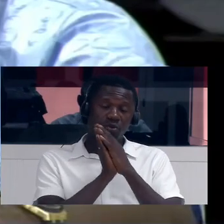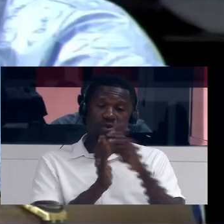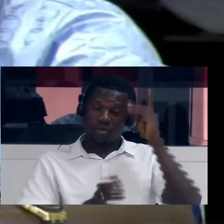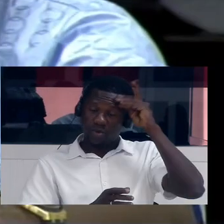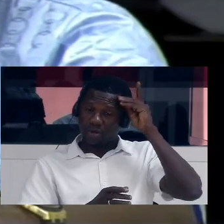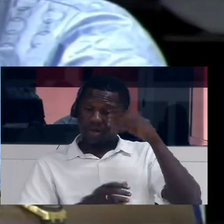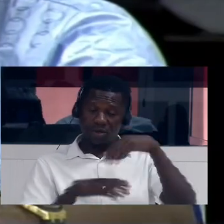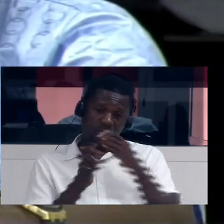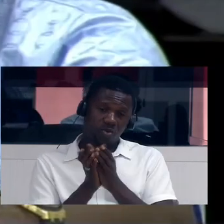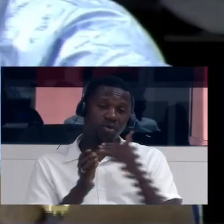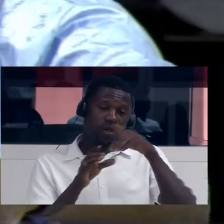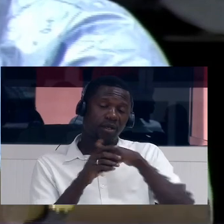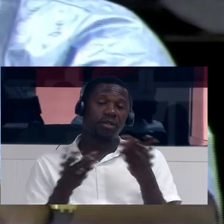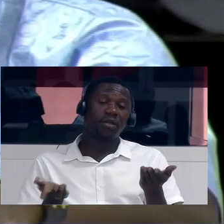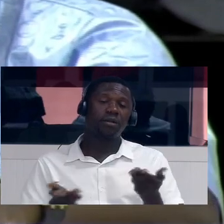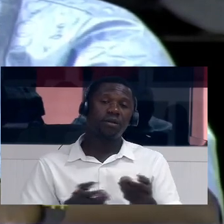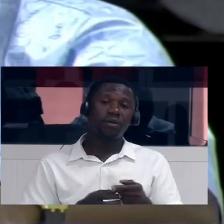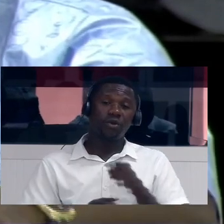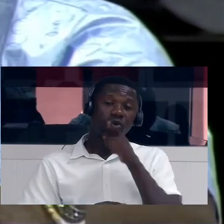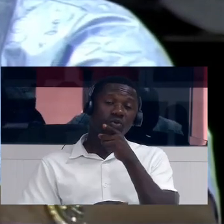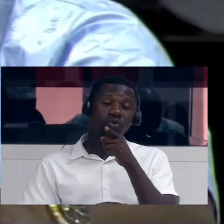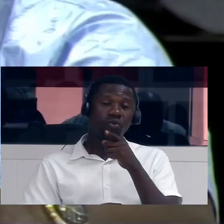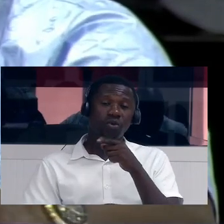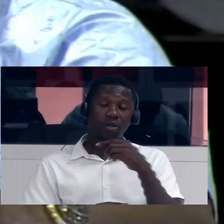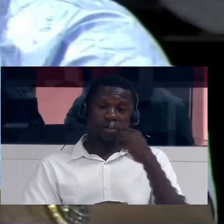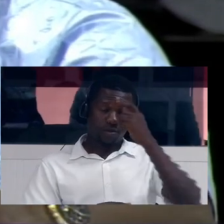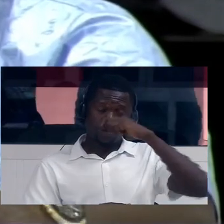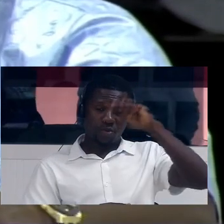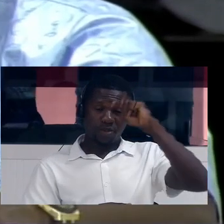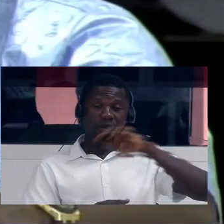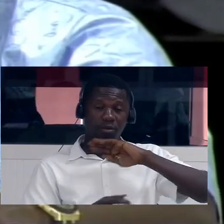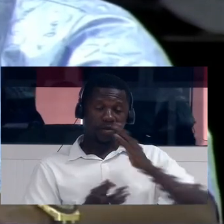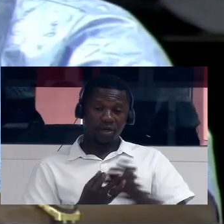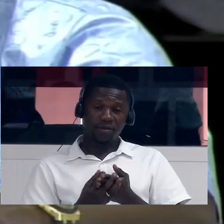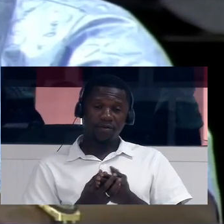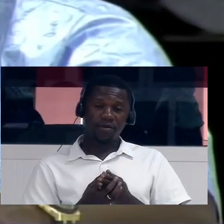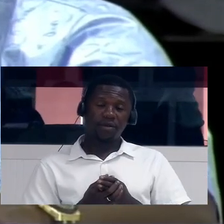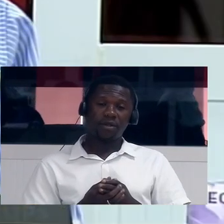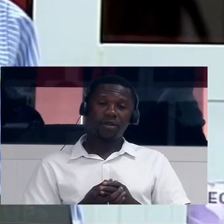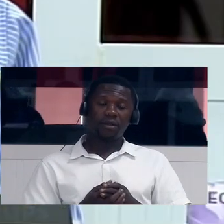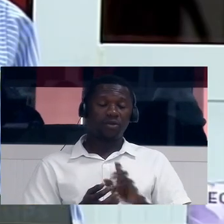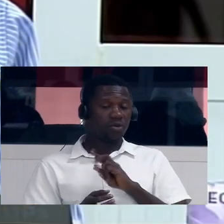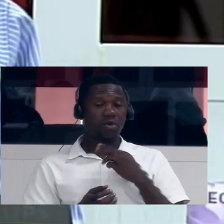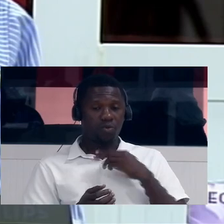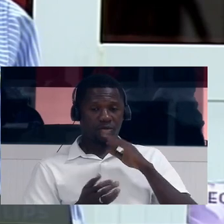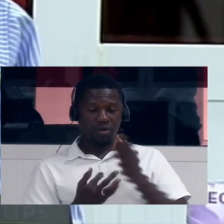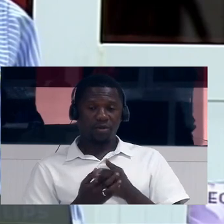So you at the police believed that... These were the allegations